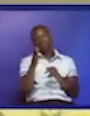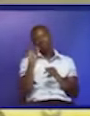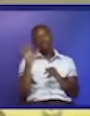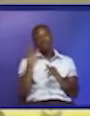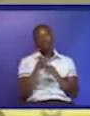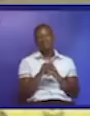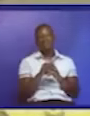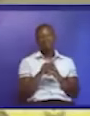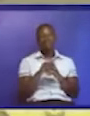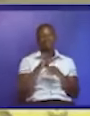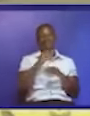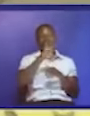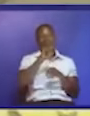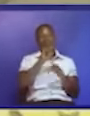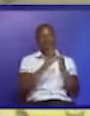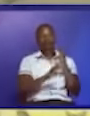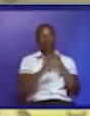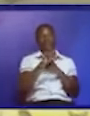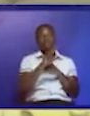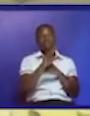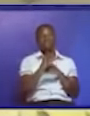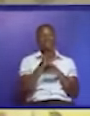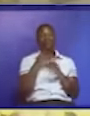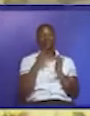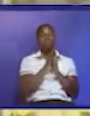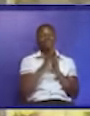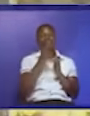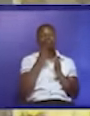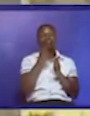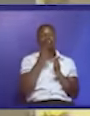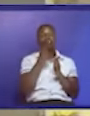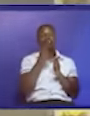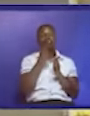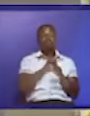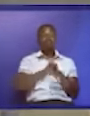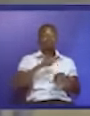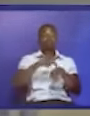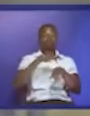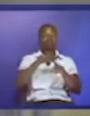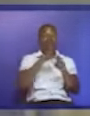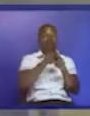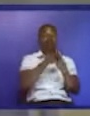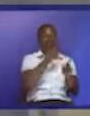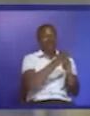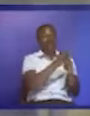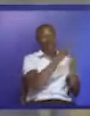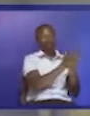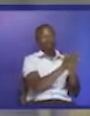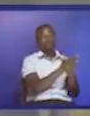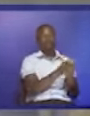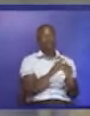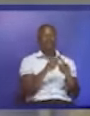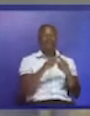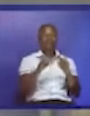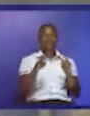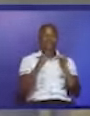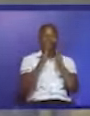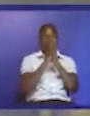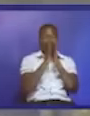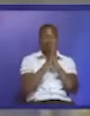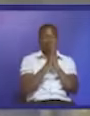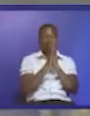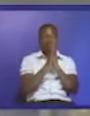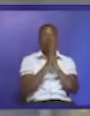Acts 12, it says, Peter therefore was kept in prison. Please read the remaining part for me.